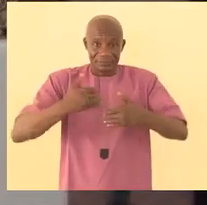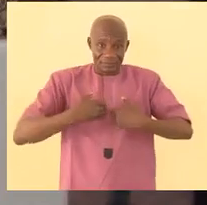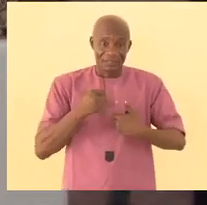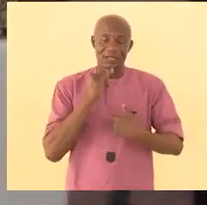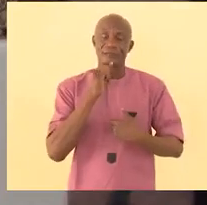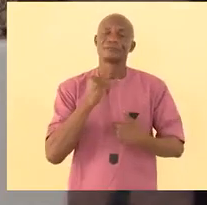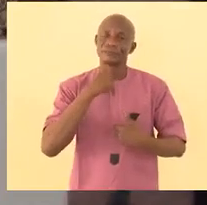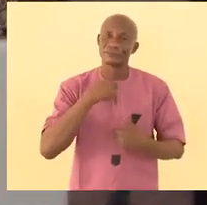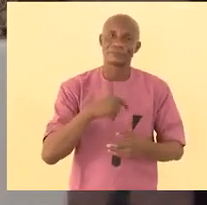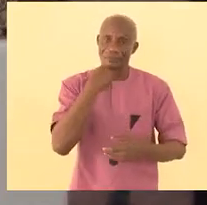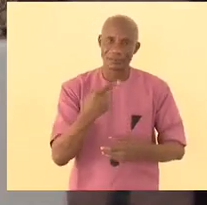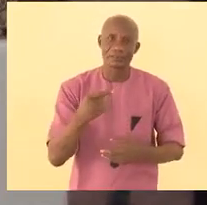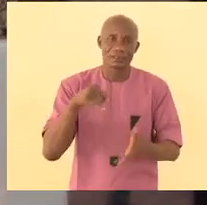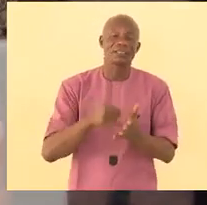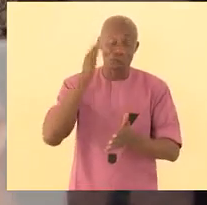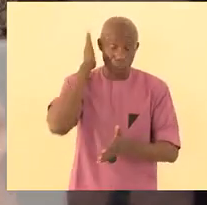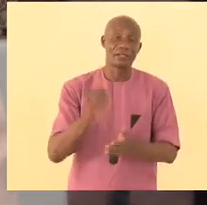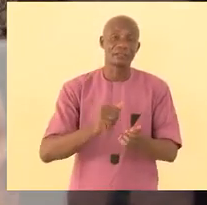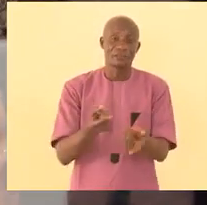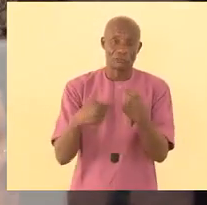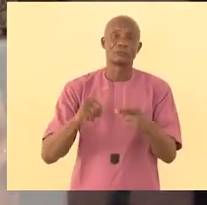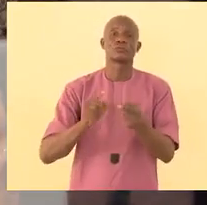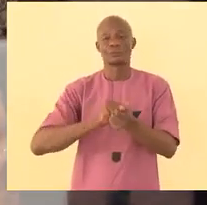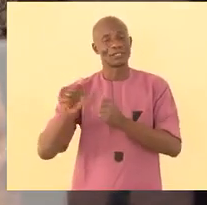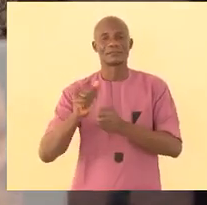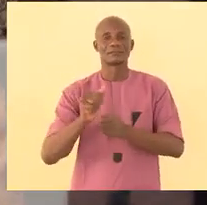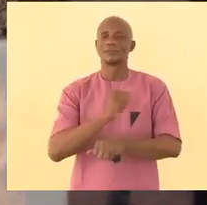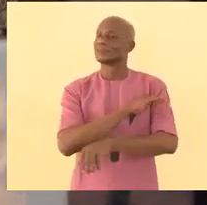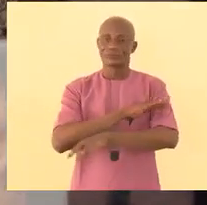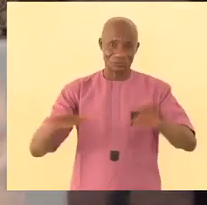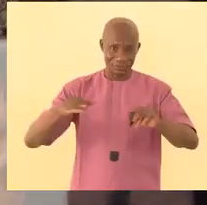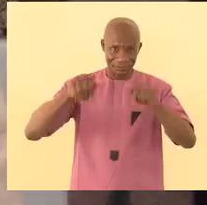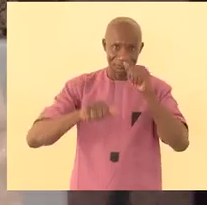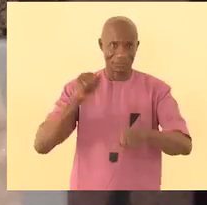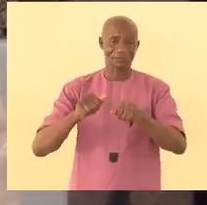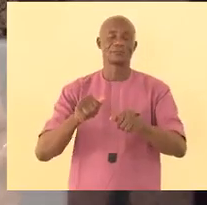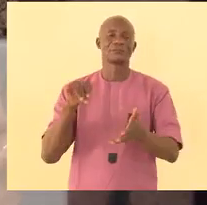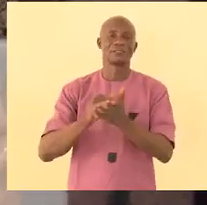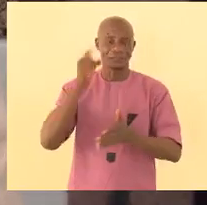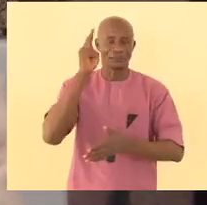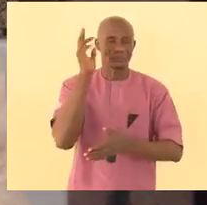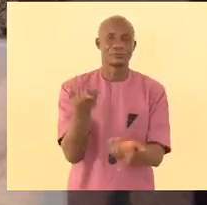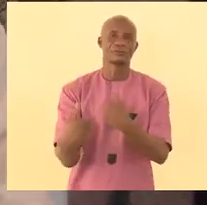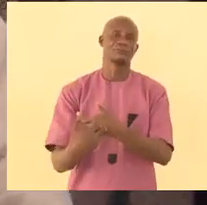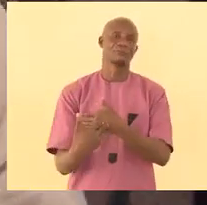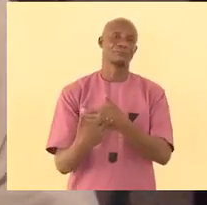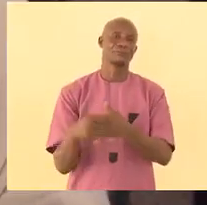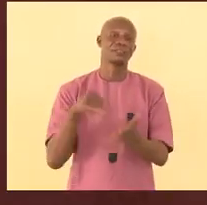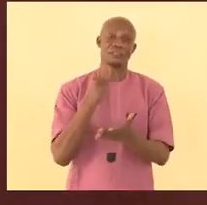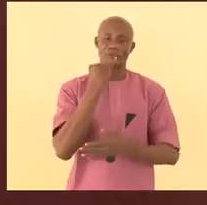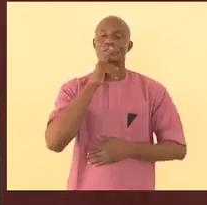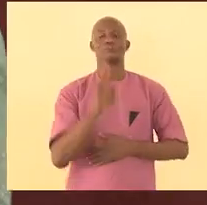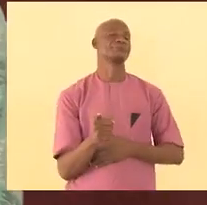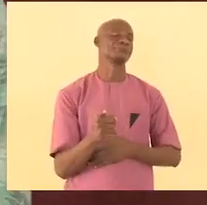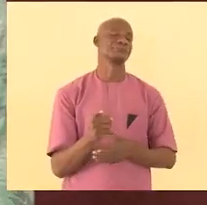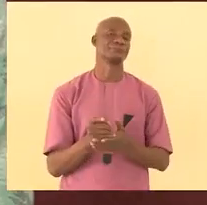having said that, it's going to come to pass. Don't have any iota of doubt that he will come back. He will come back. It is